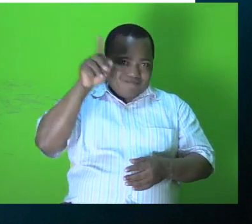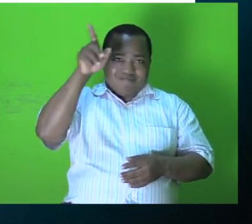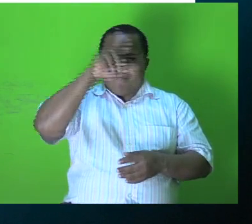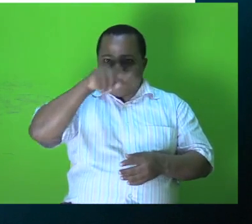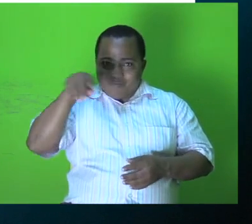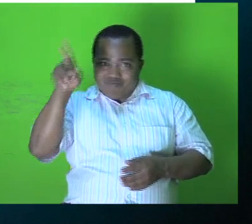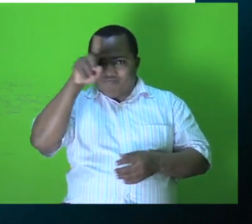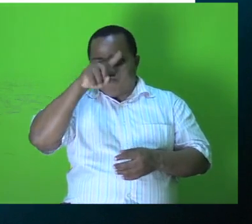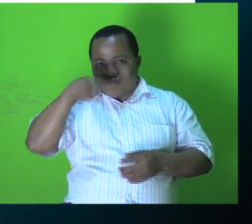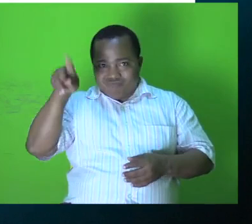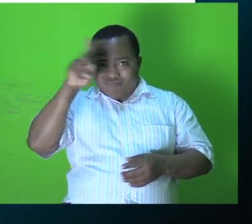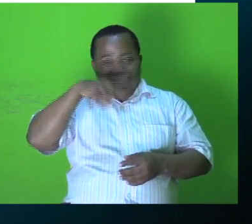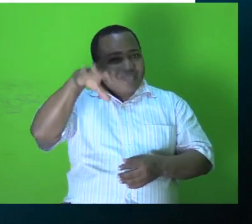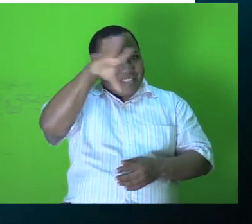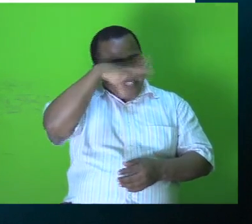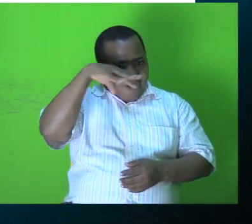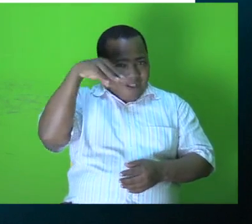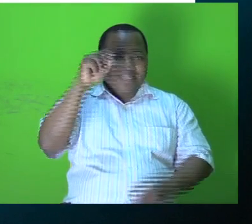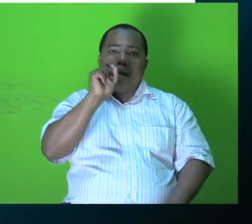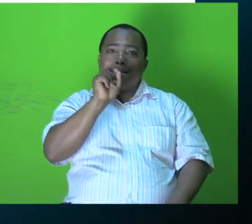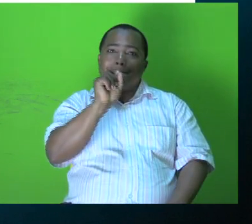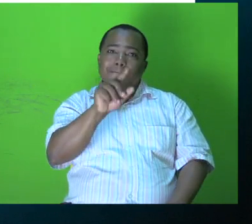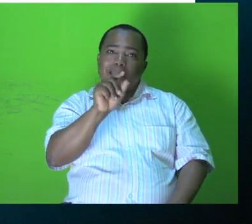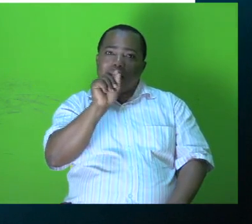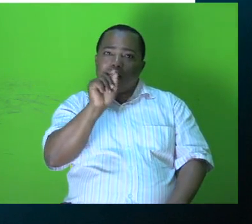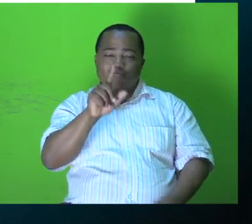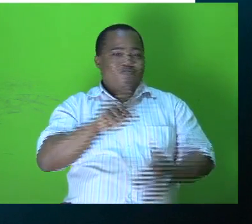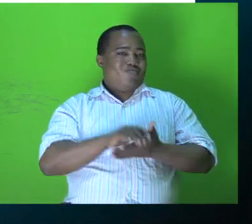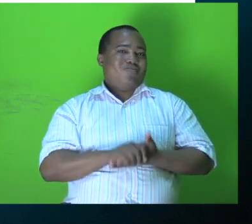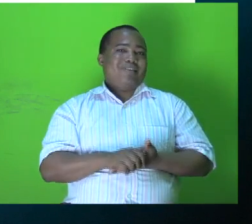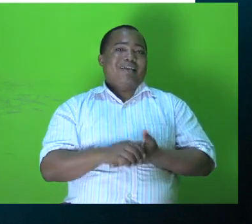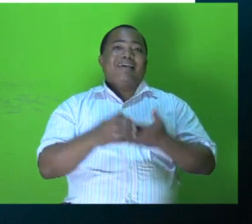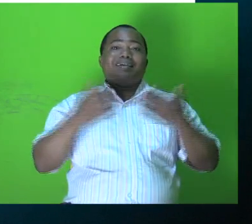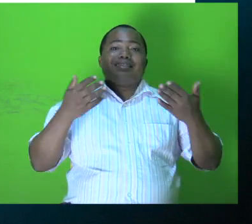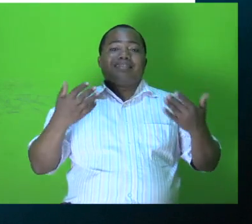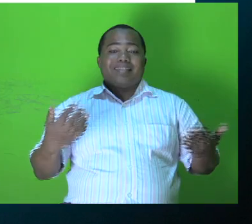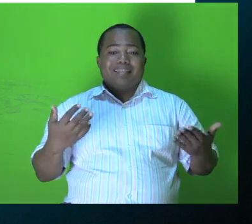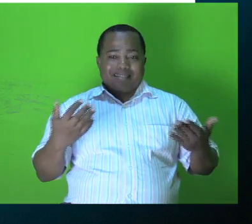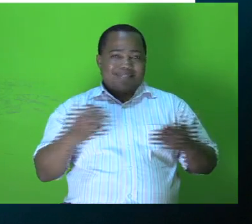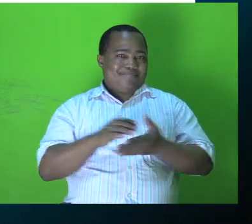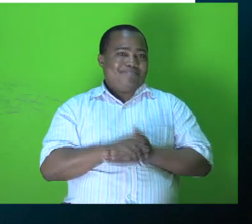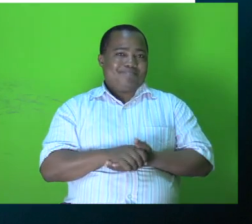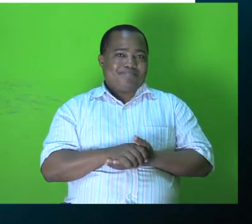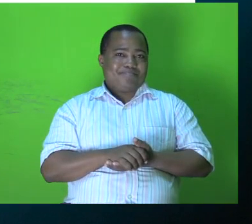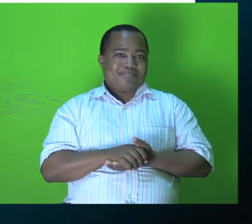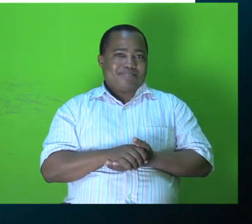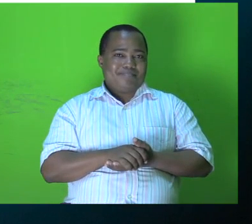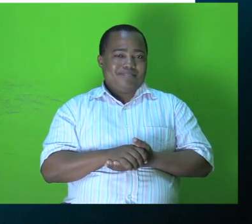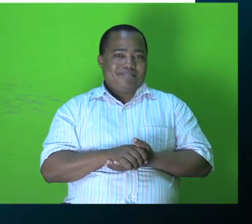this one a gamete, and this one a gamete. So we make